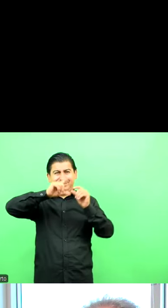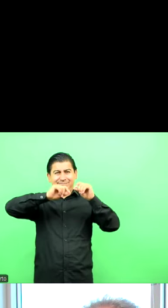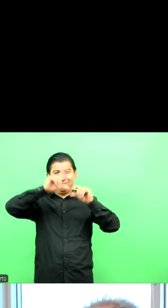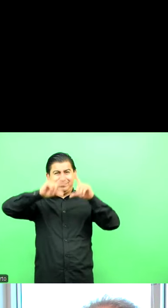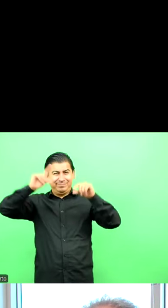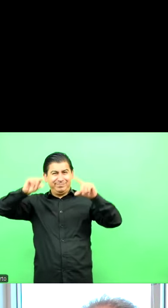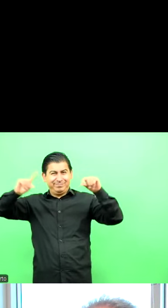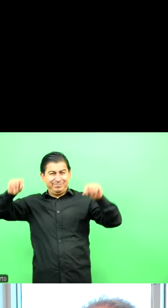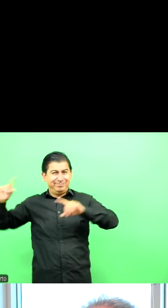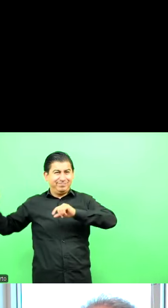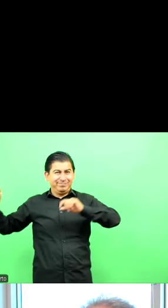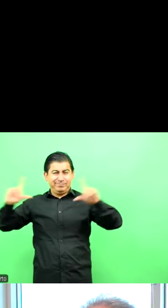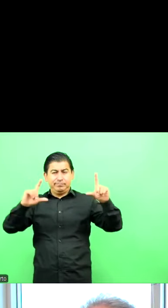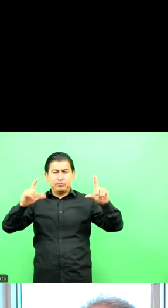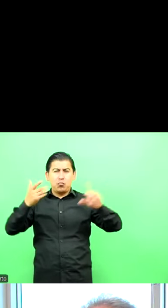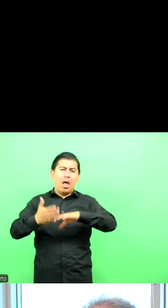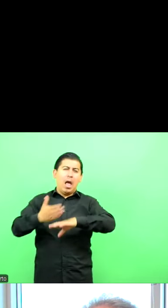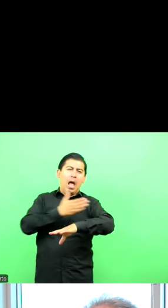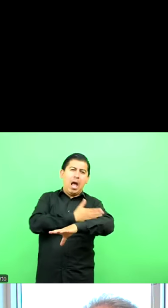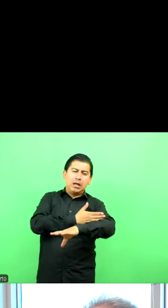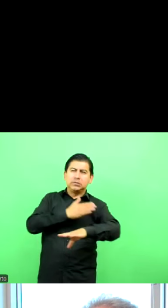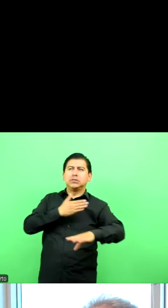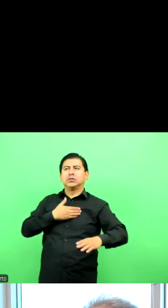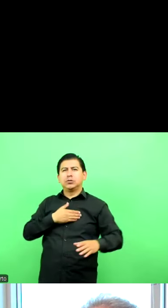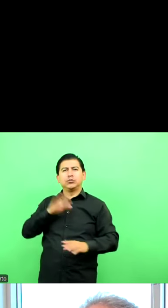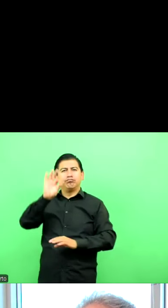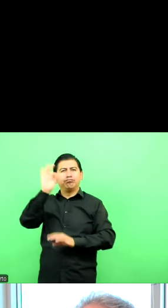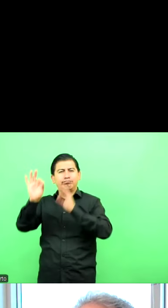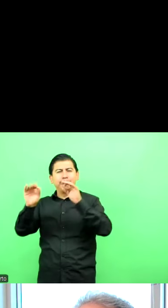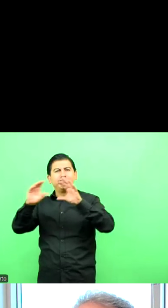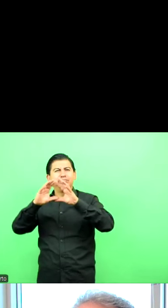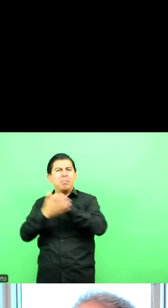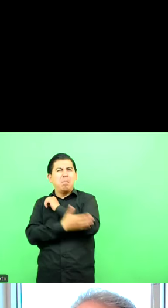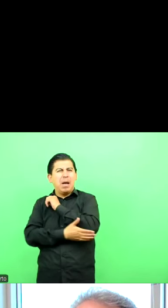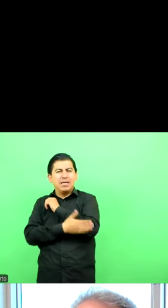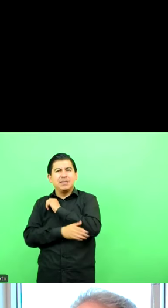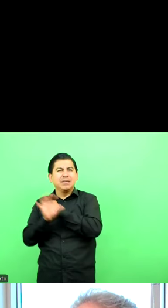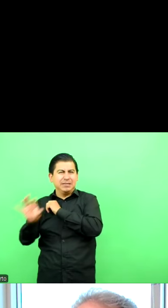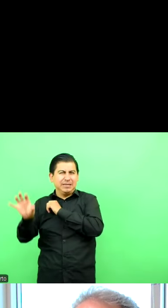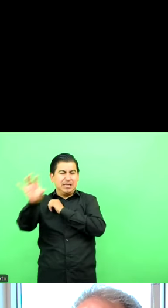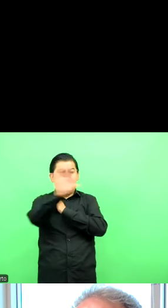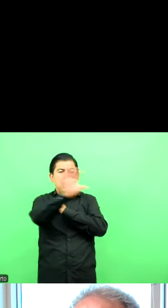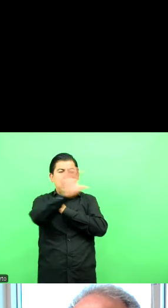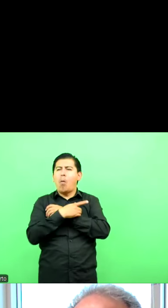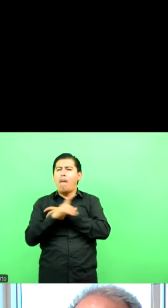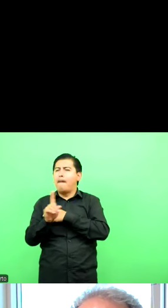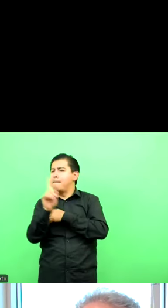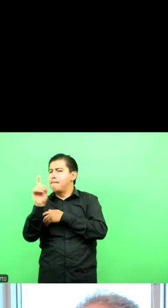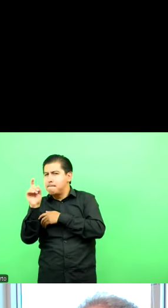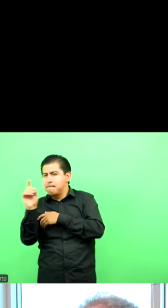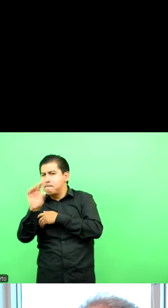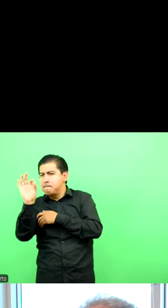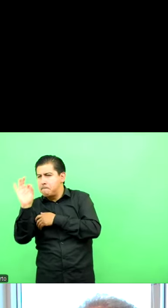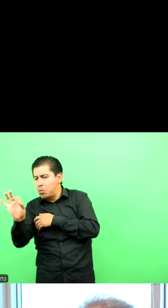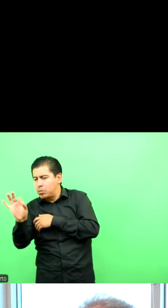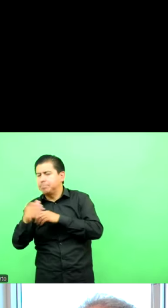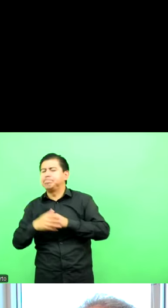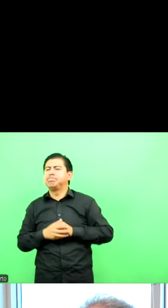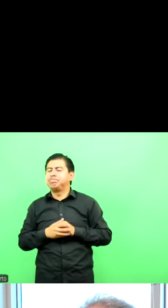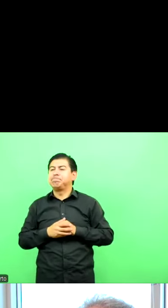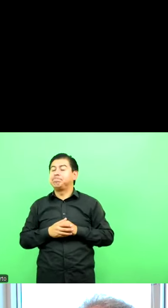have done, that how much change regarding resilience before COVID and after you felt in your hospital, you